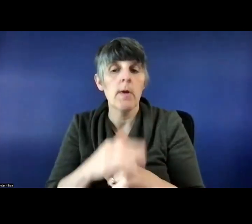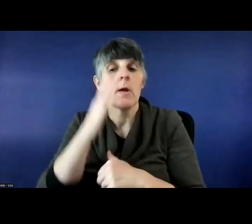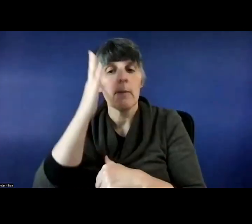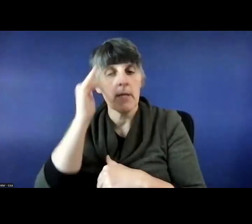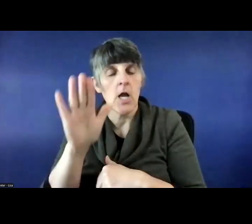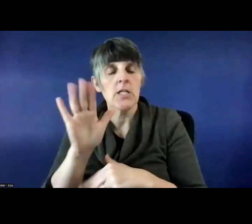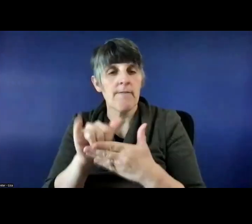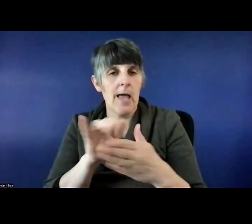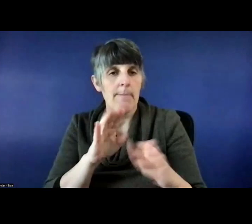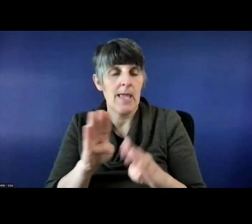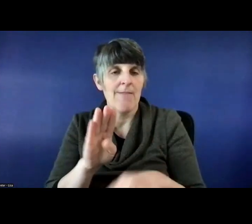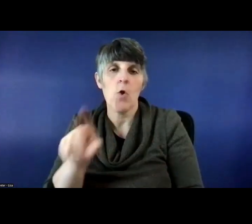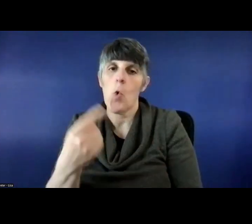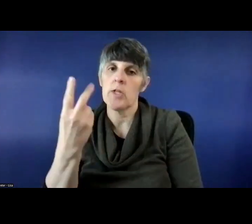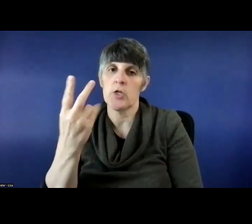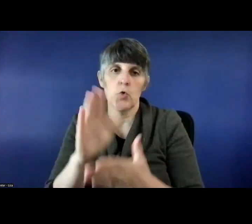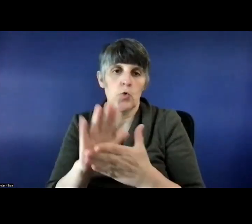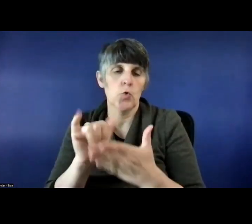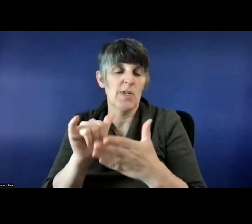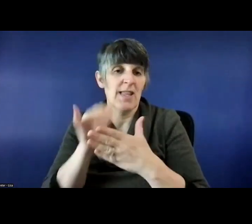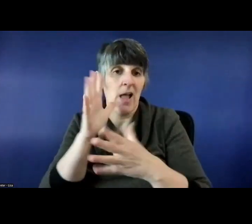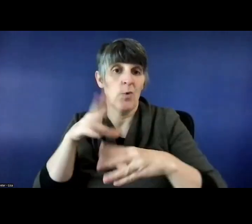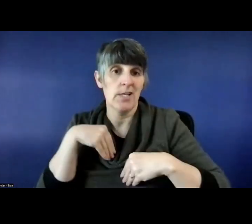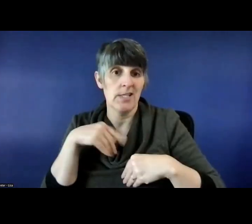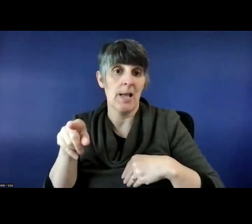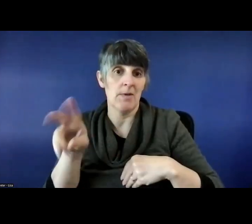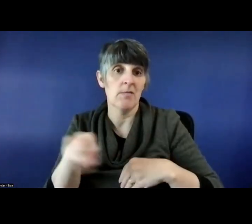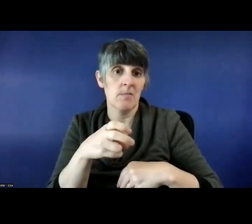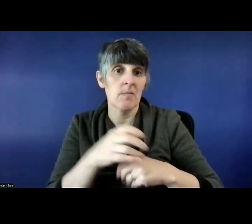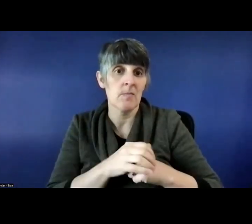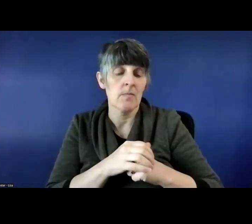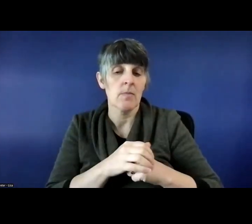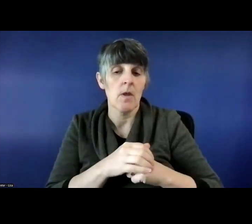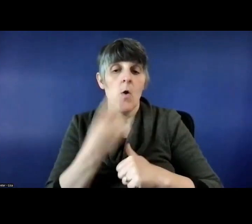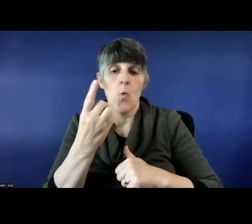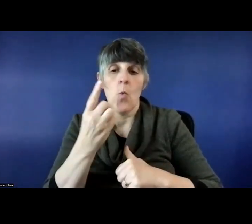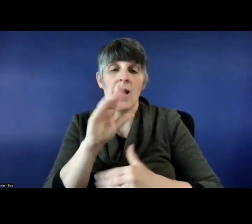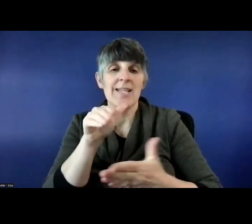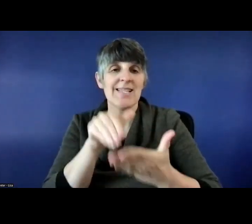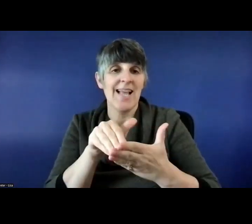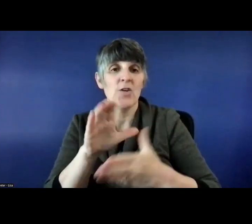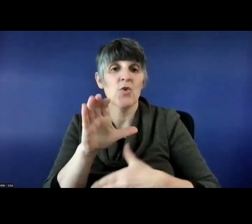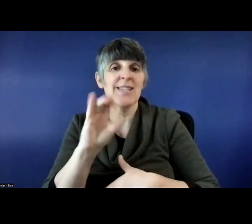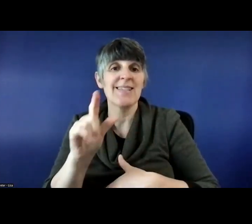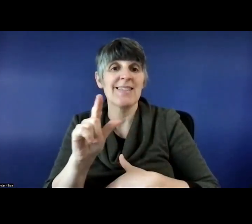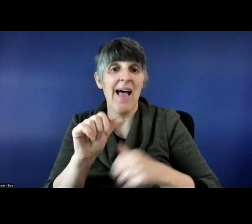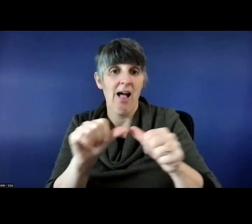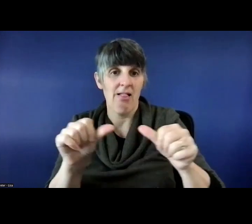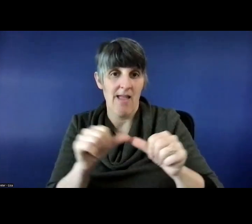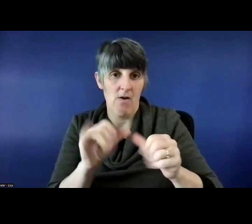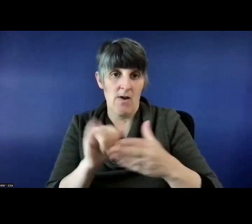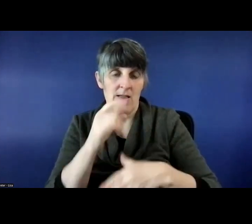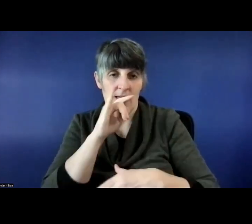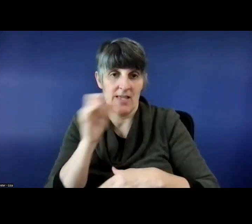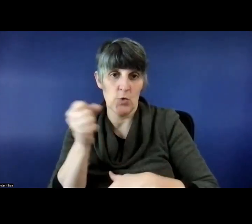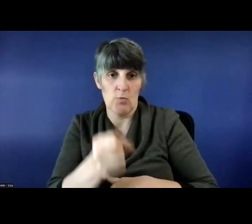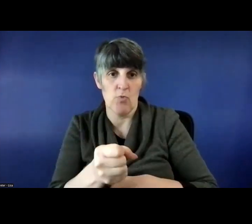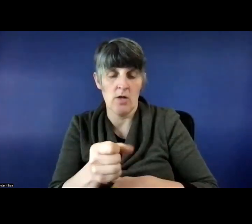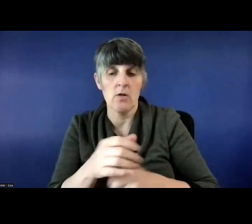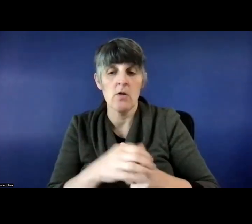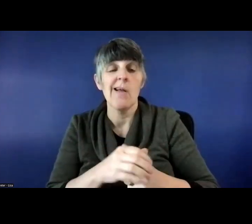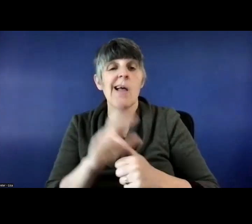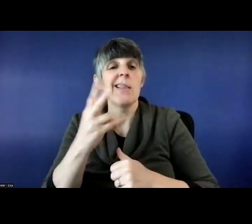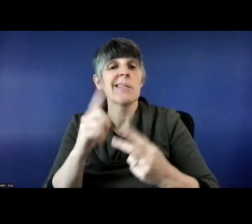his behavior, there were only 2 schools that would accept him, one of which had a central cell area that kids were brought to, and the second had